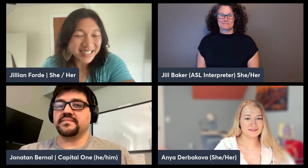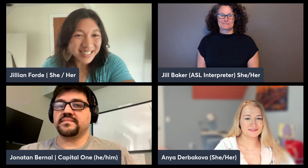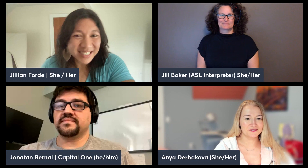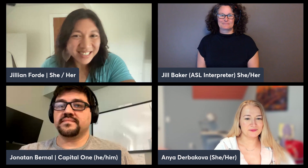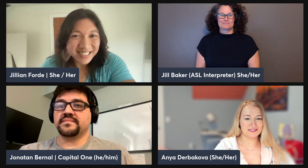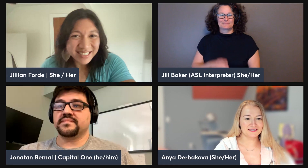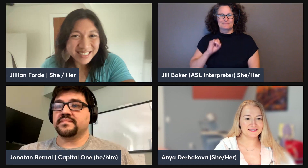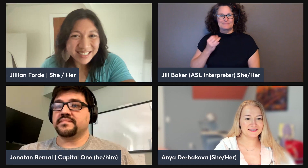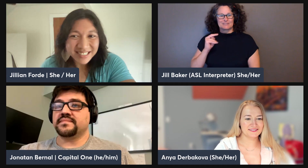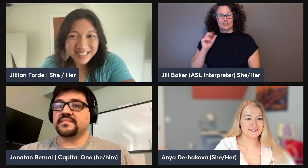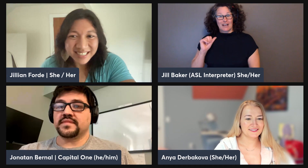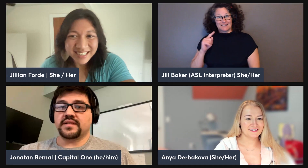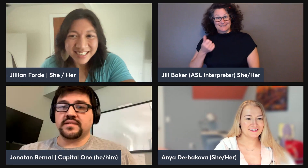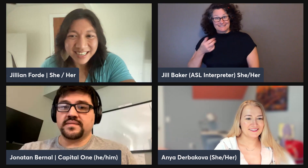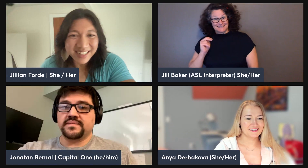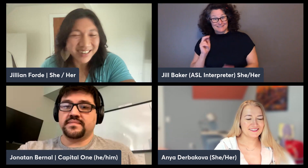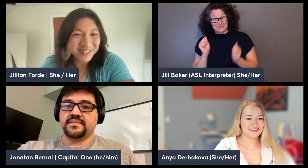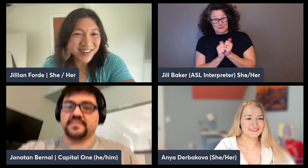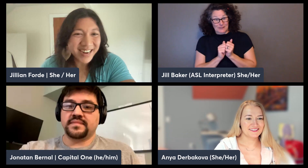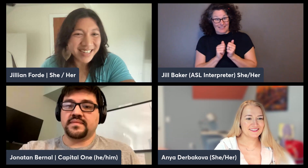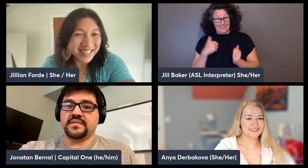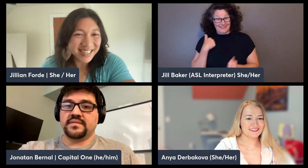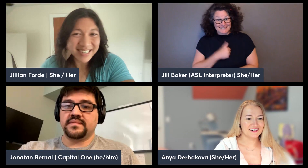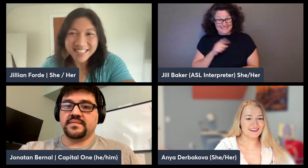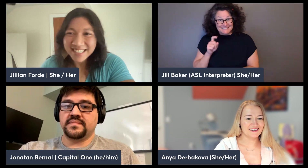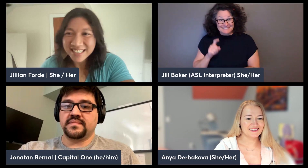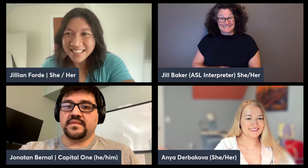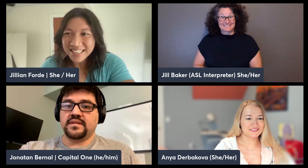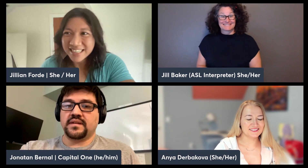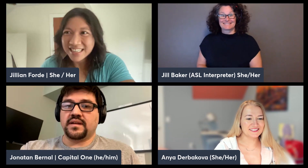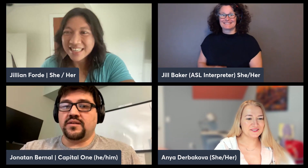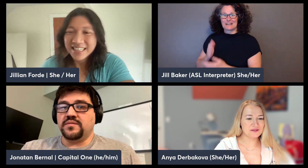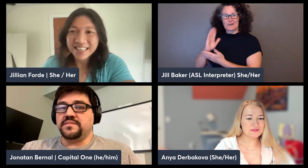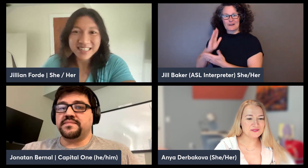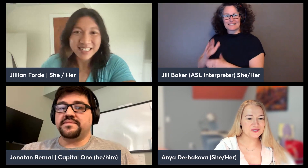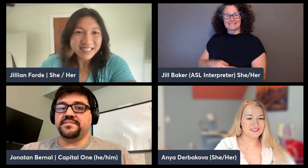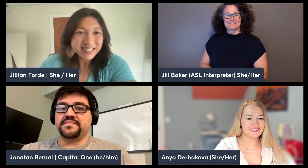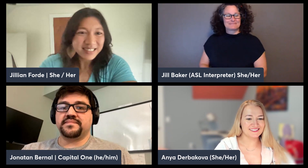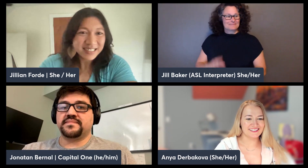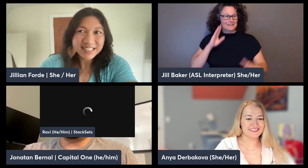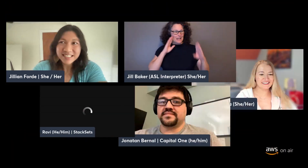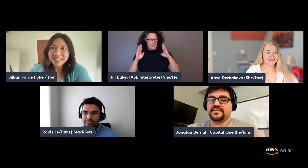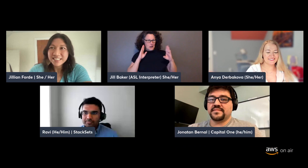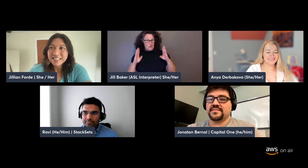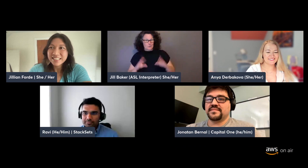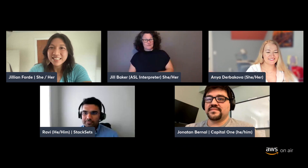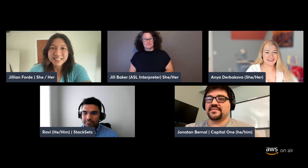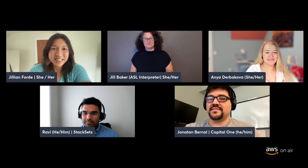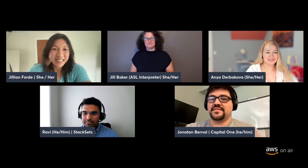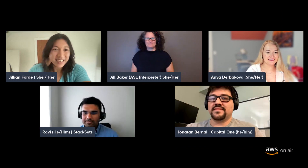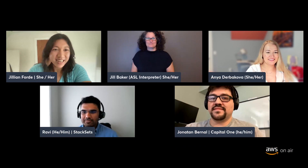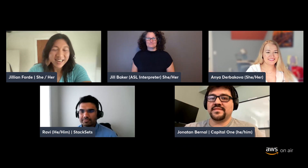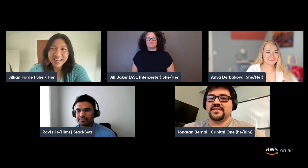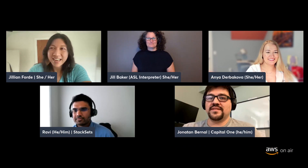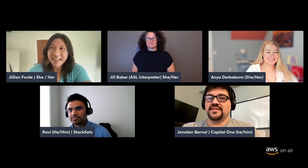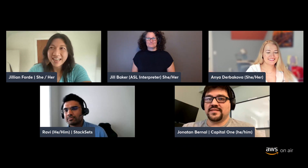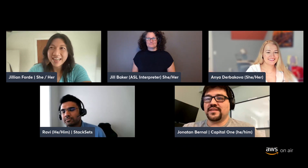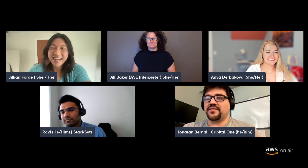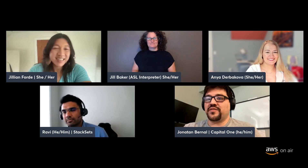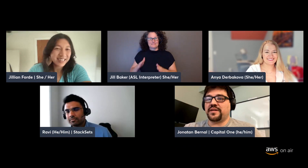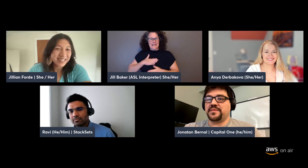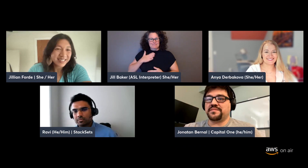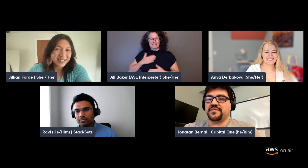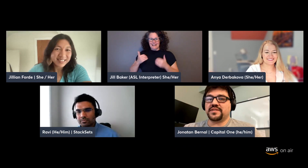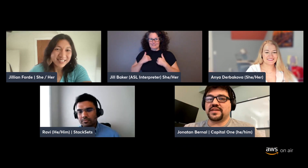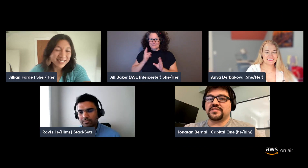Jonathan, you with us? All right. Looks like hello. There you go. Good to have you.